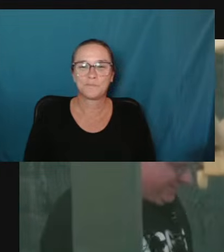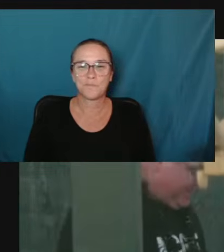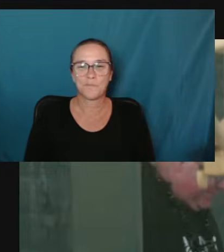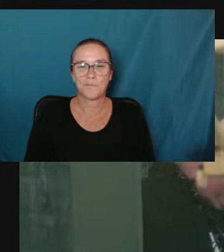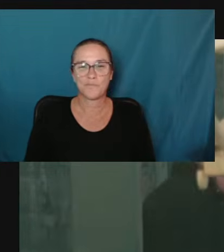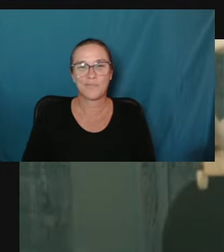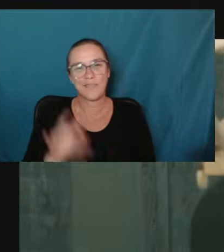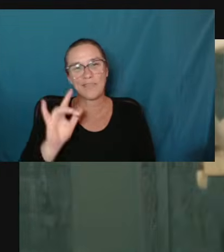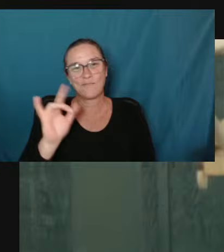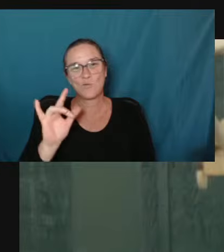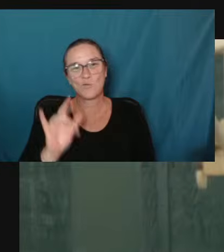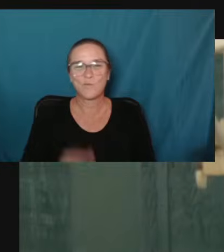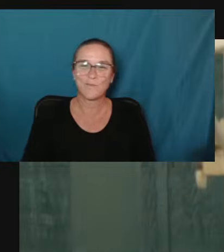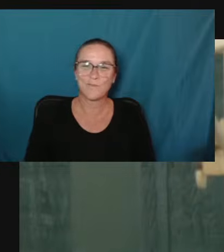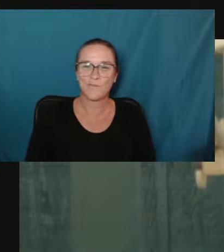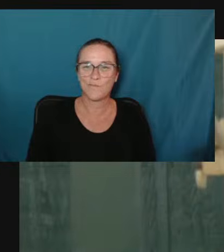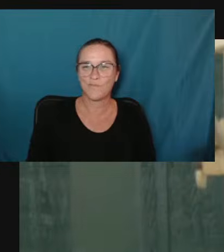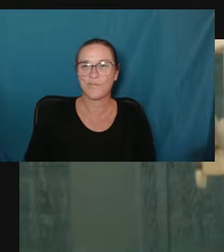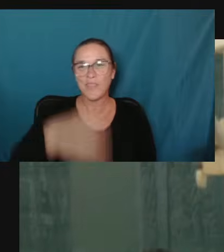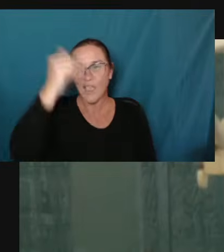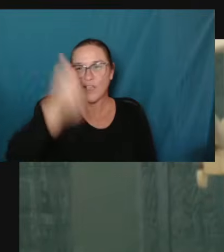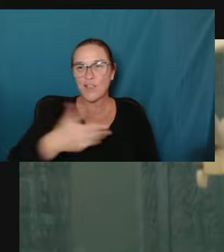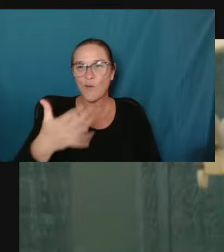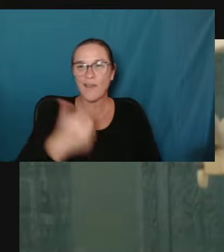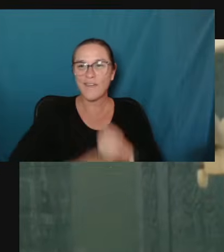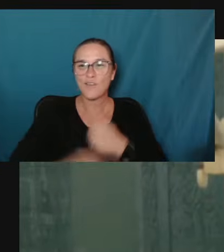you. All right, hello everyone.